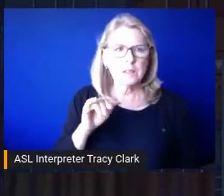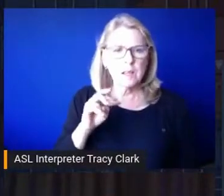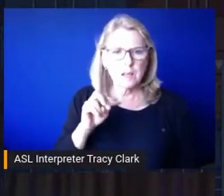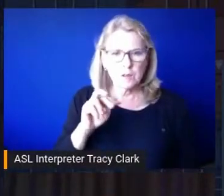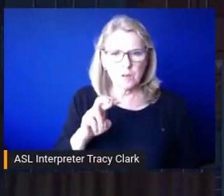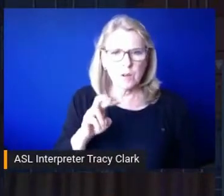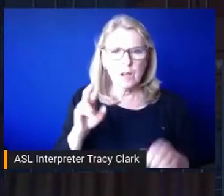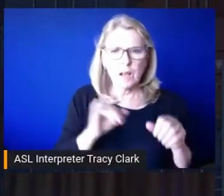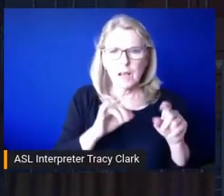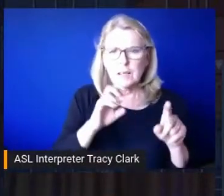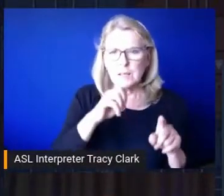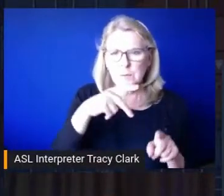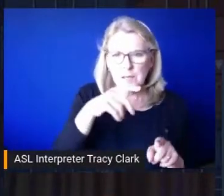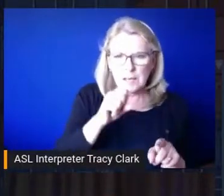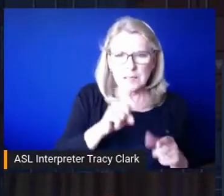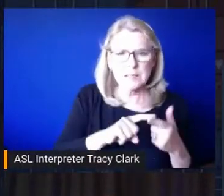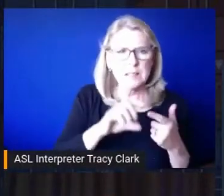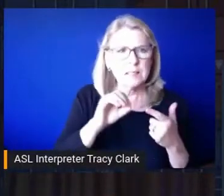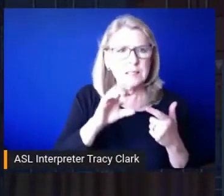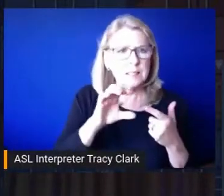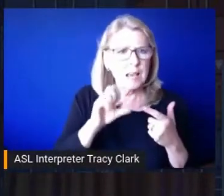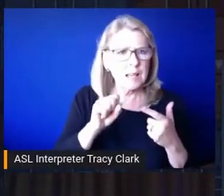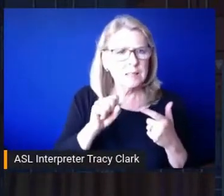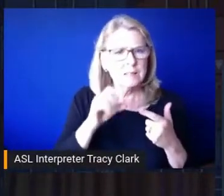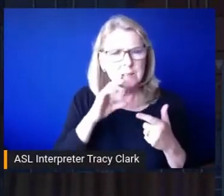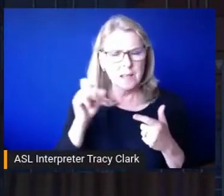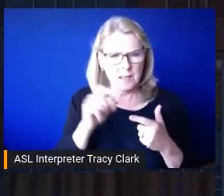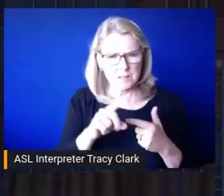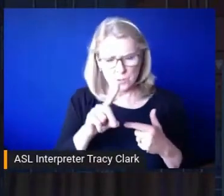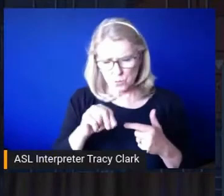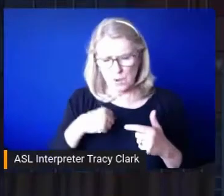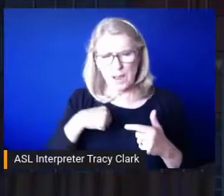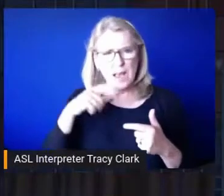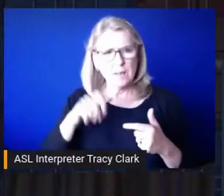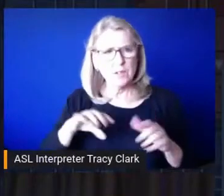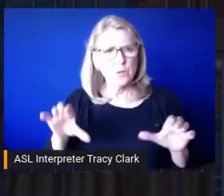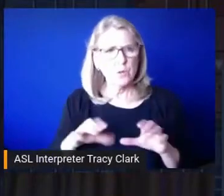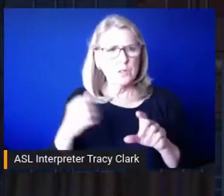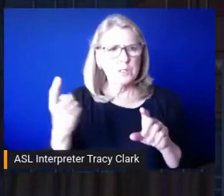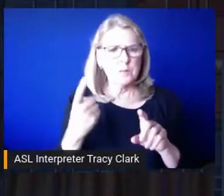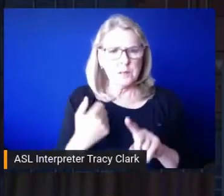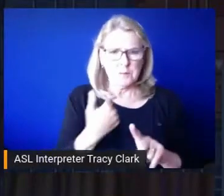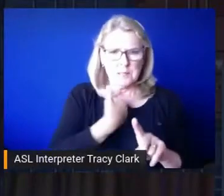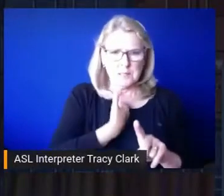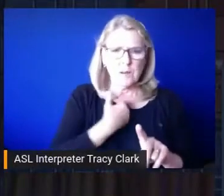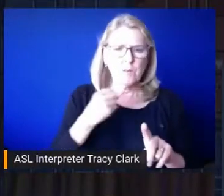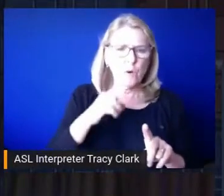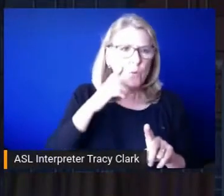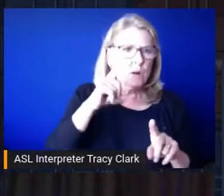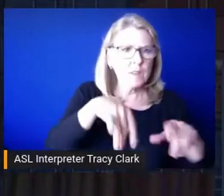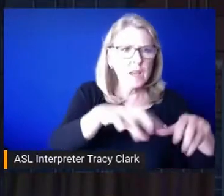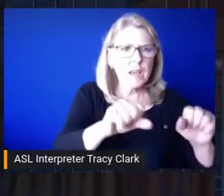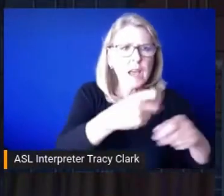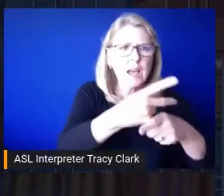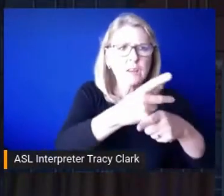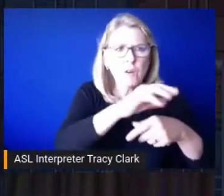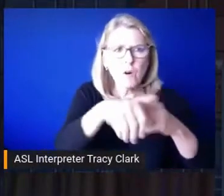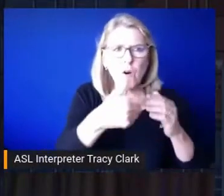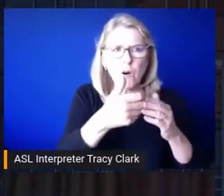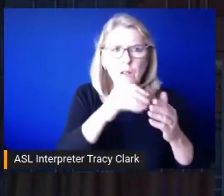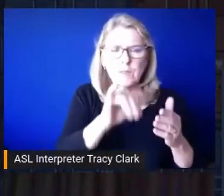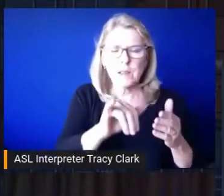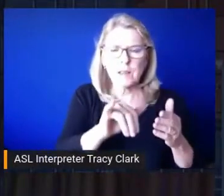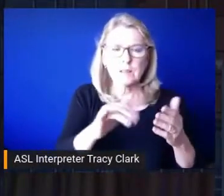ECS? Do I need to do something manually, or AWS is going to handle all of that for me? And the answer to